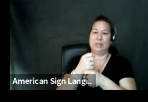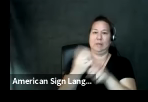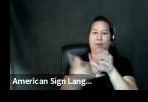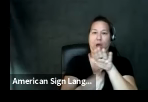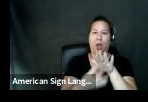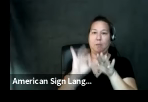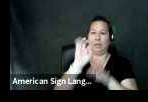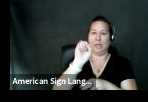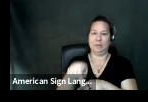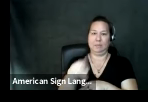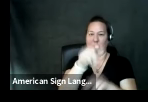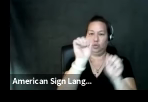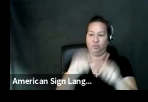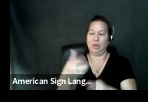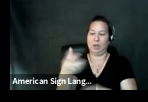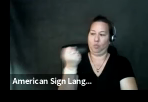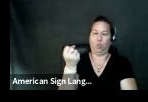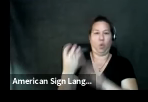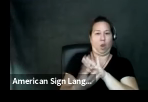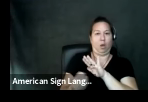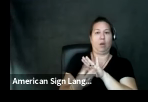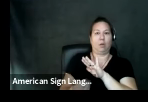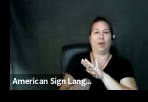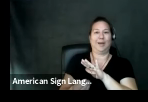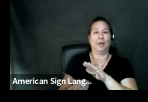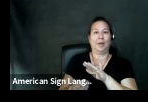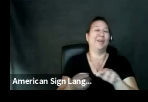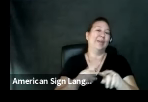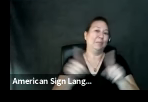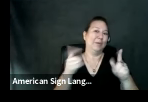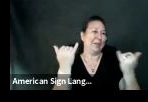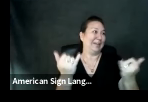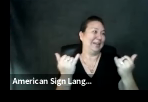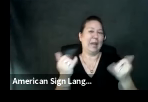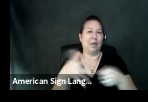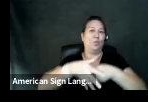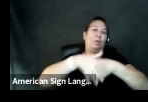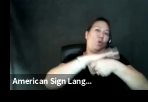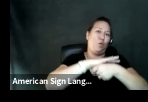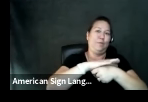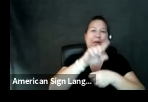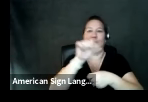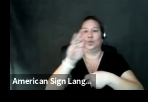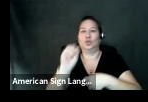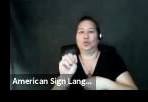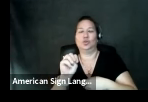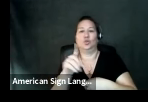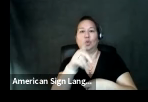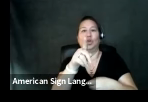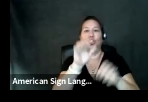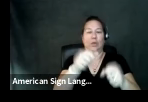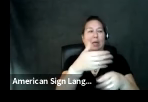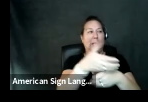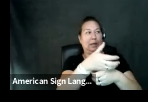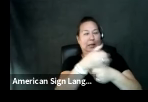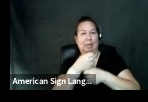to email them a copy of the IEP to the family, but if you don't want it emailed or you don't have a printer, you can ask